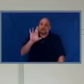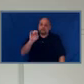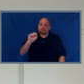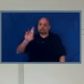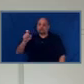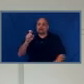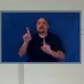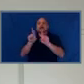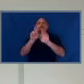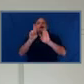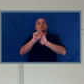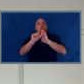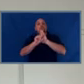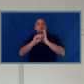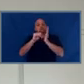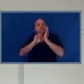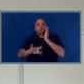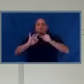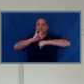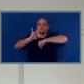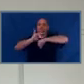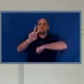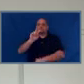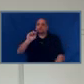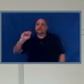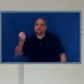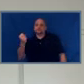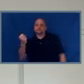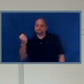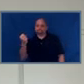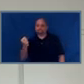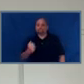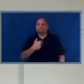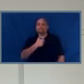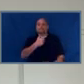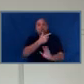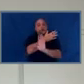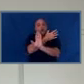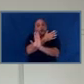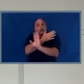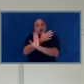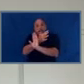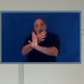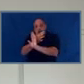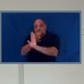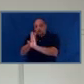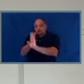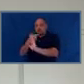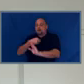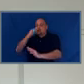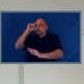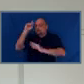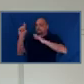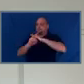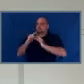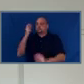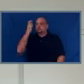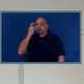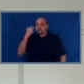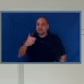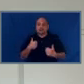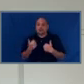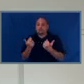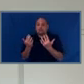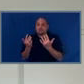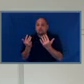the early 2000s. And as we were leading up to this event, it occurred to me that I've been waiting